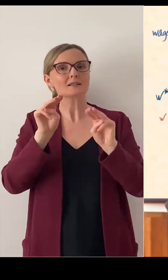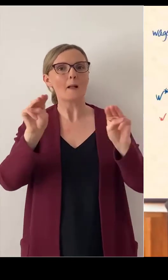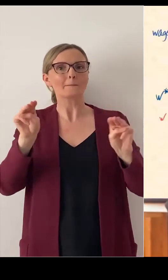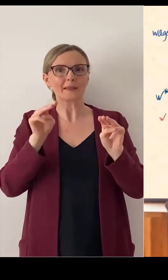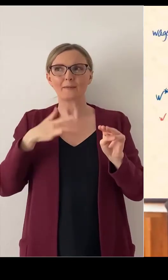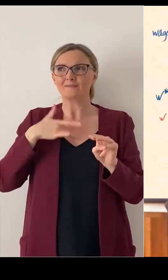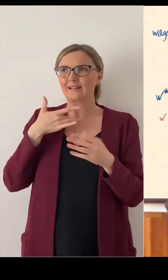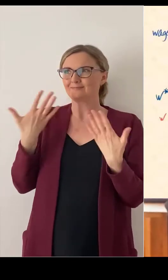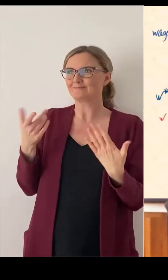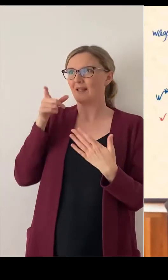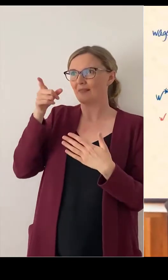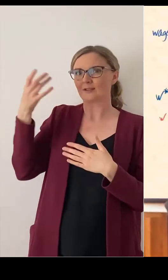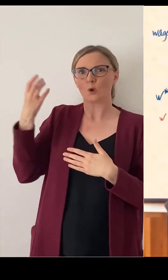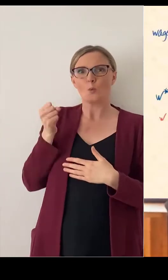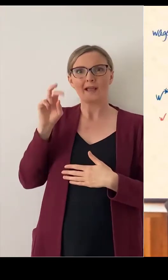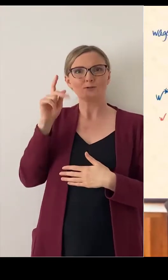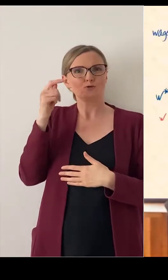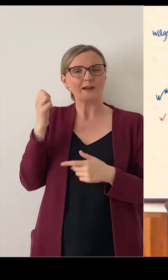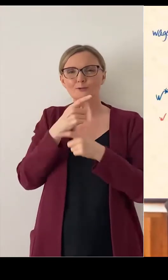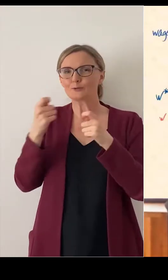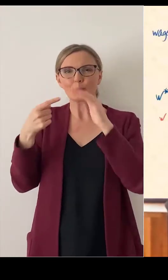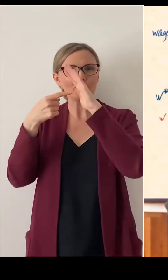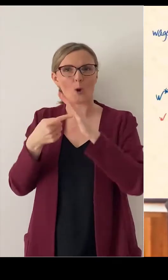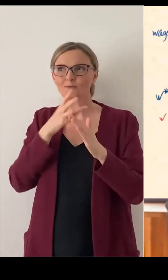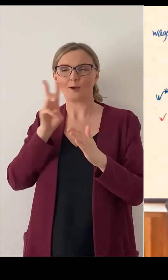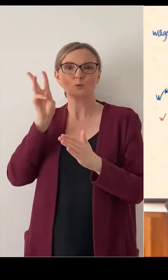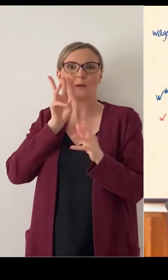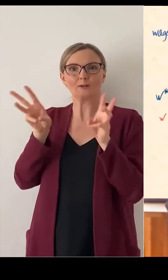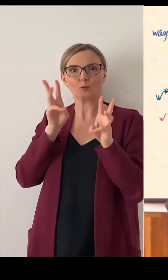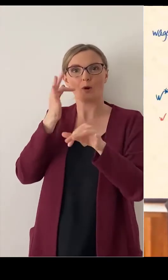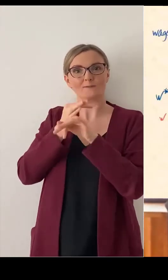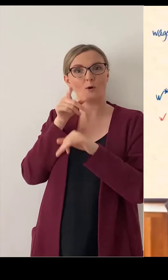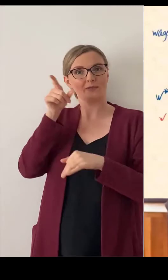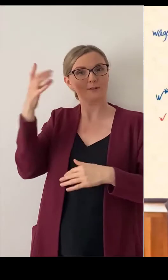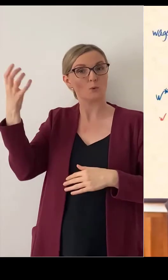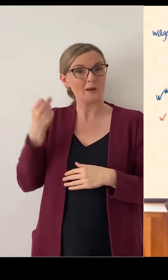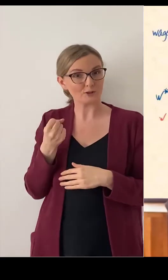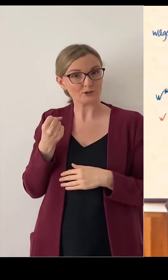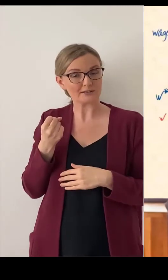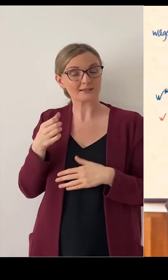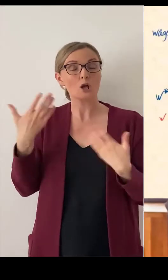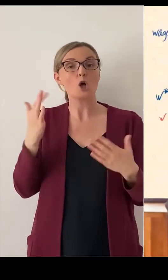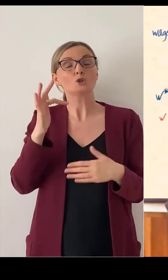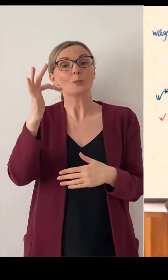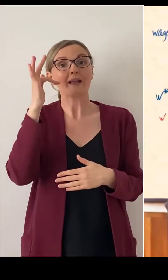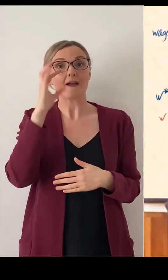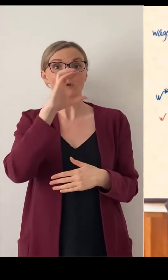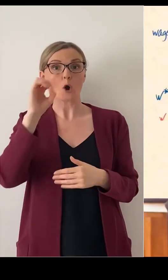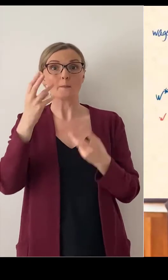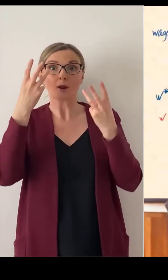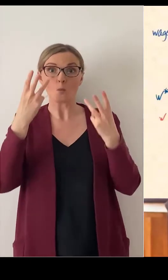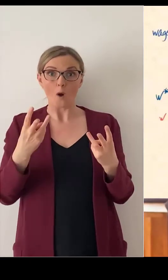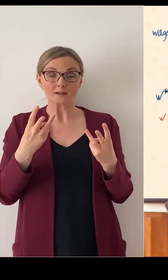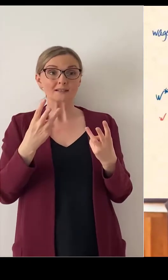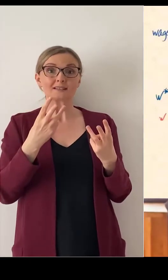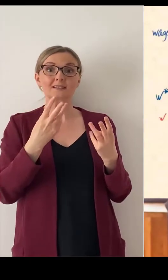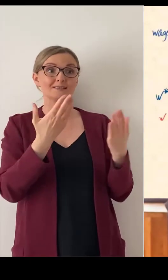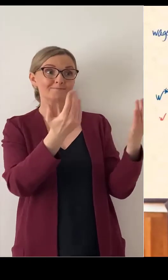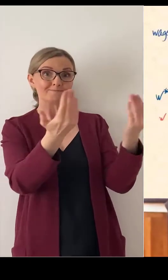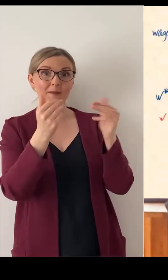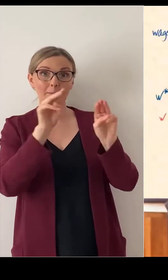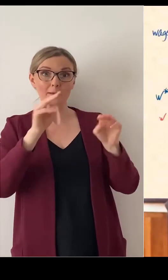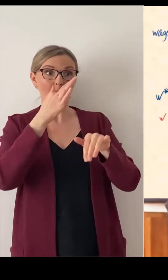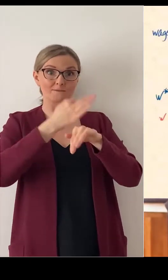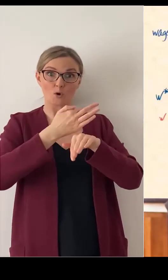wage rate to be low. So if the firm wants to hire, what the firm can